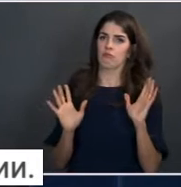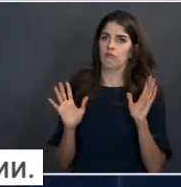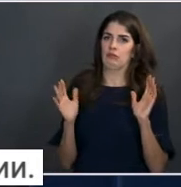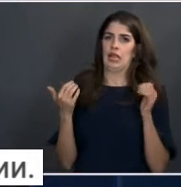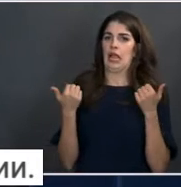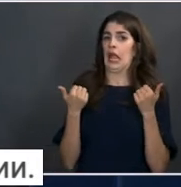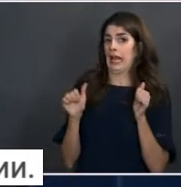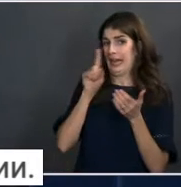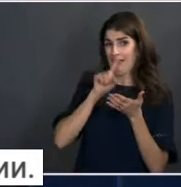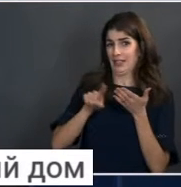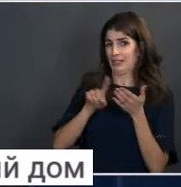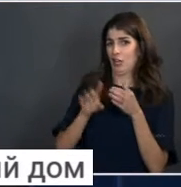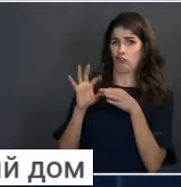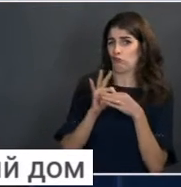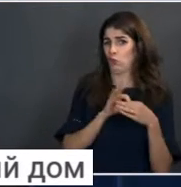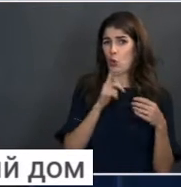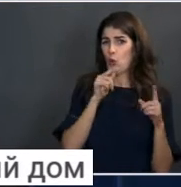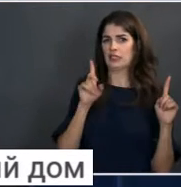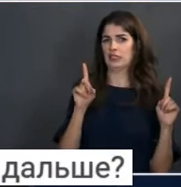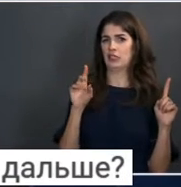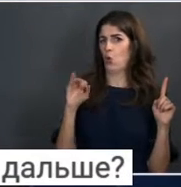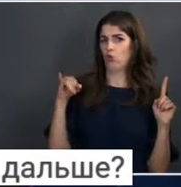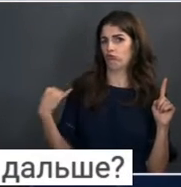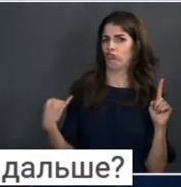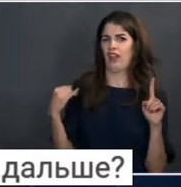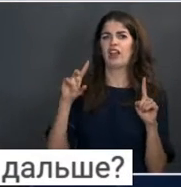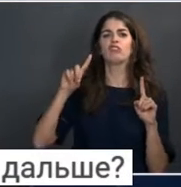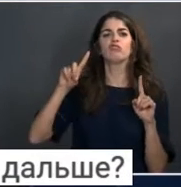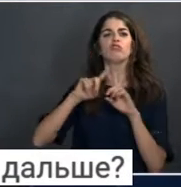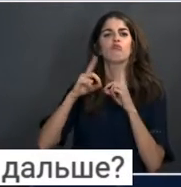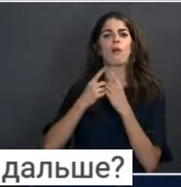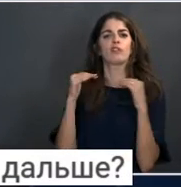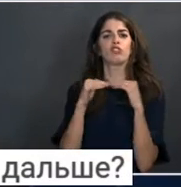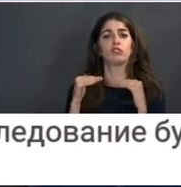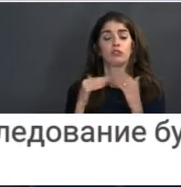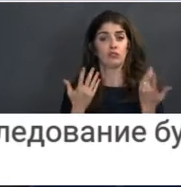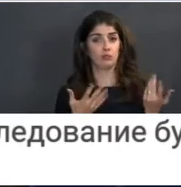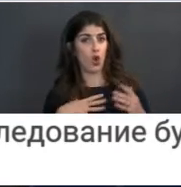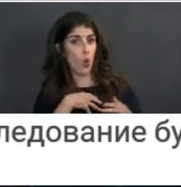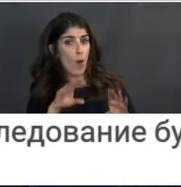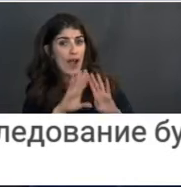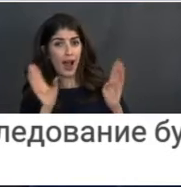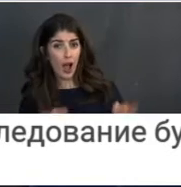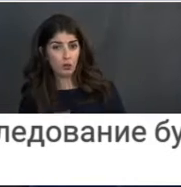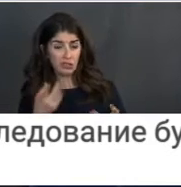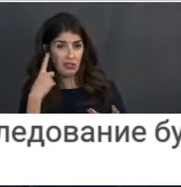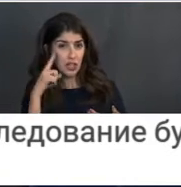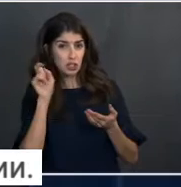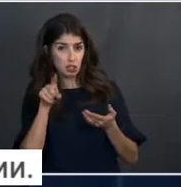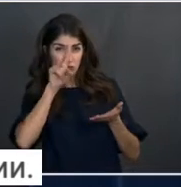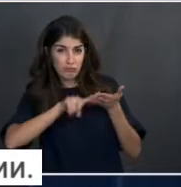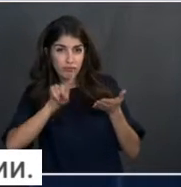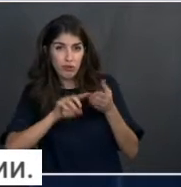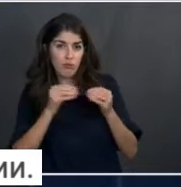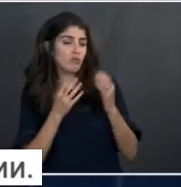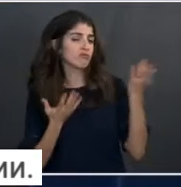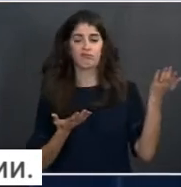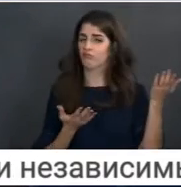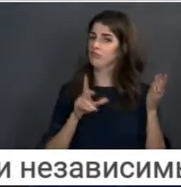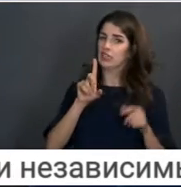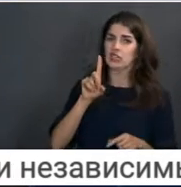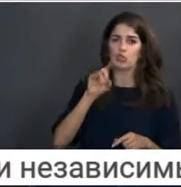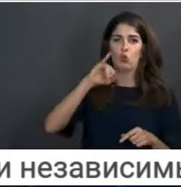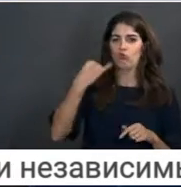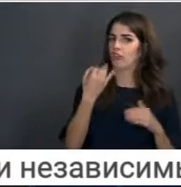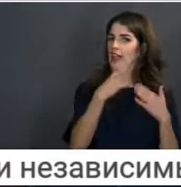you to the Department of Justice. Does the White House think that it should be looked into further? Again, any investigation would be led by the Department of